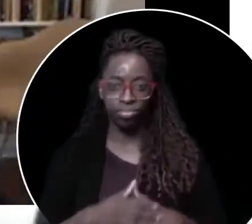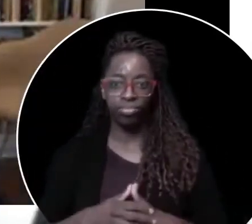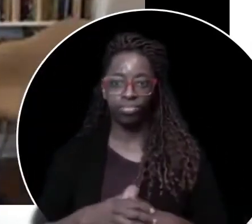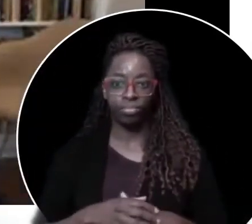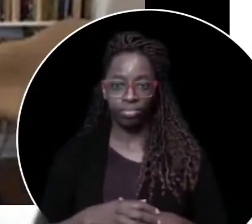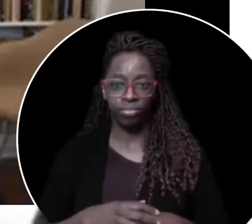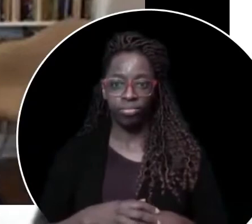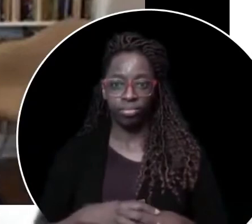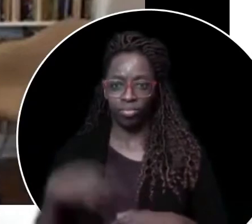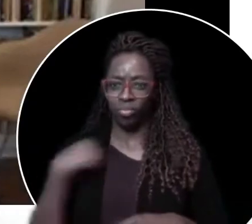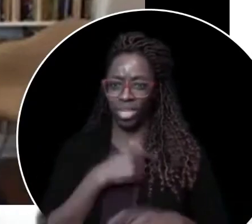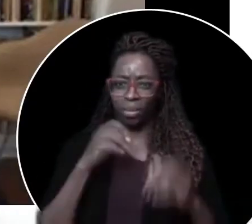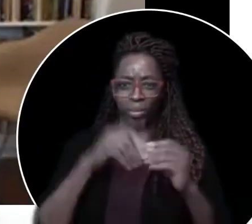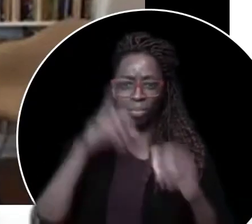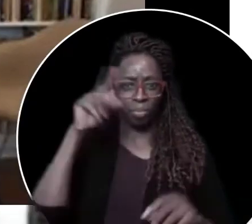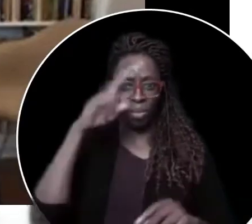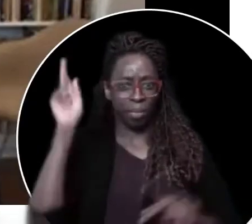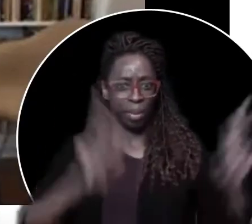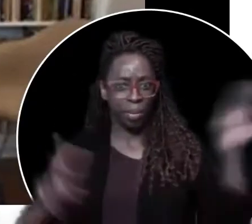we know, that